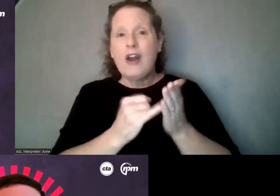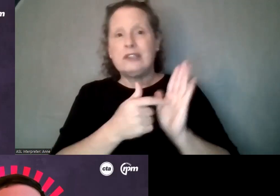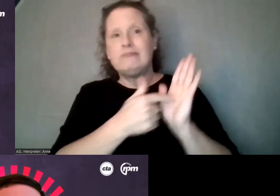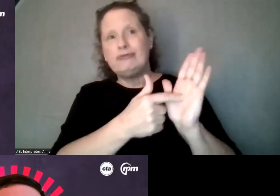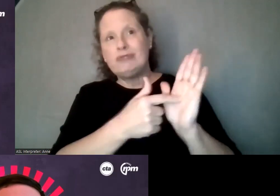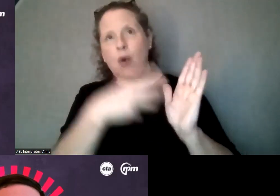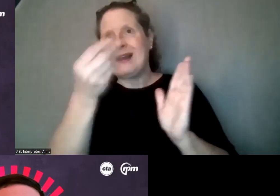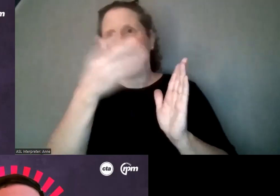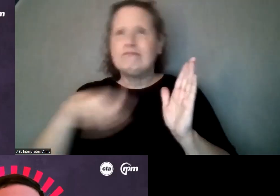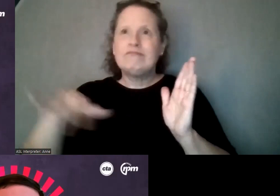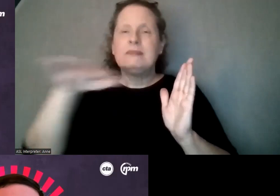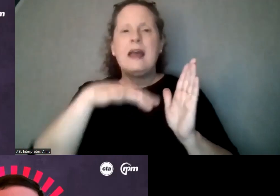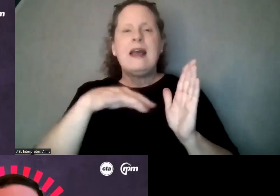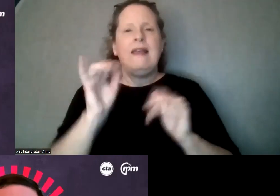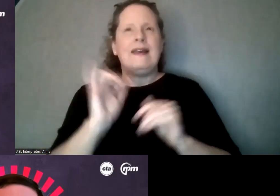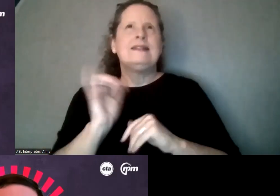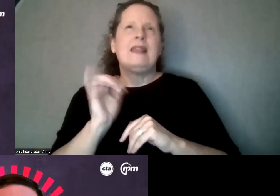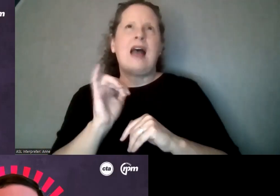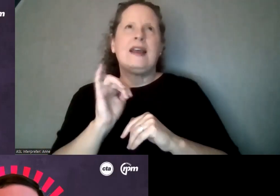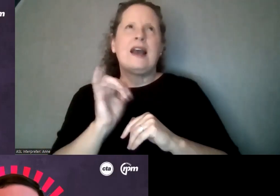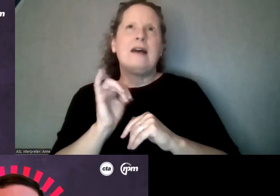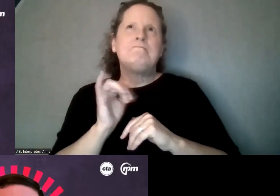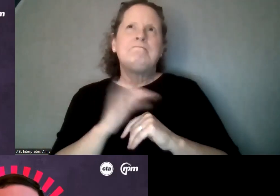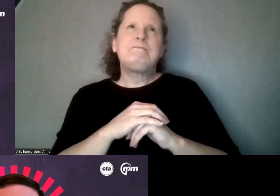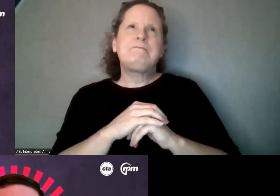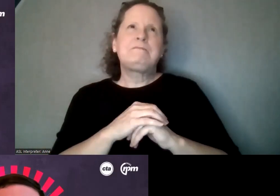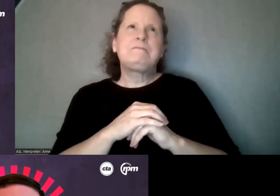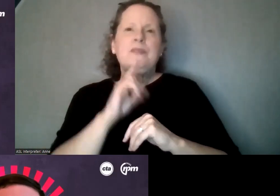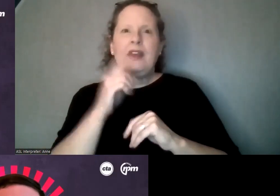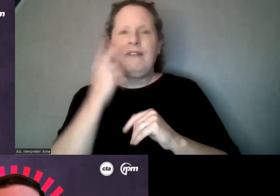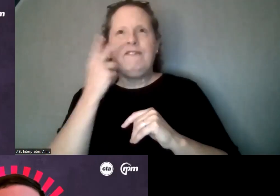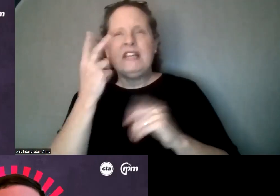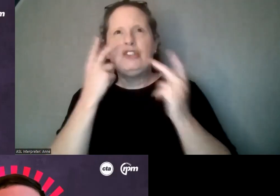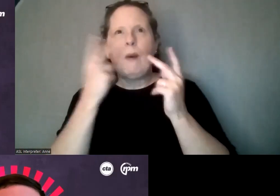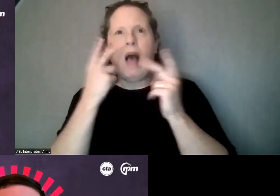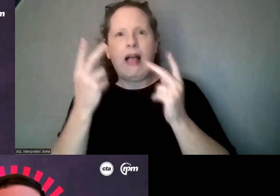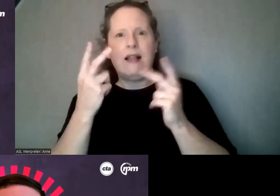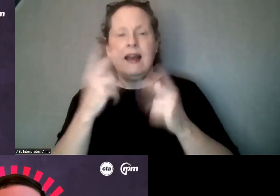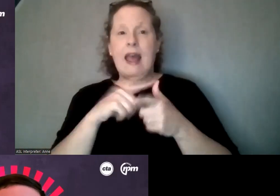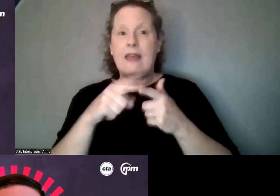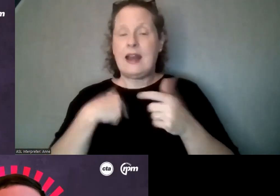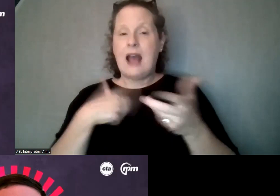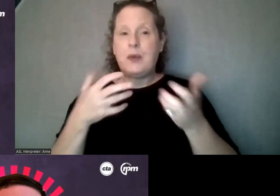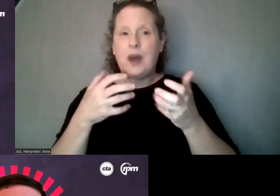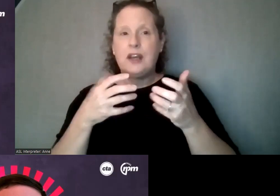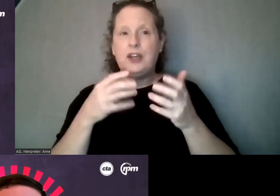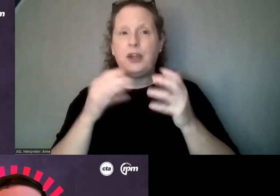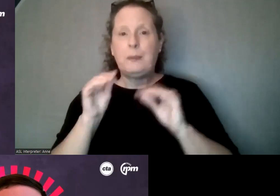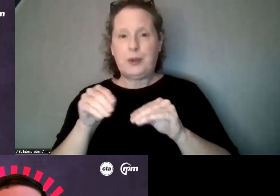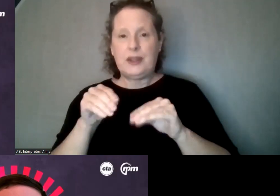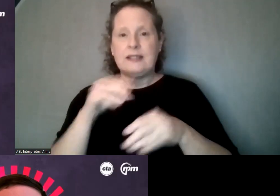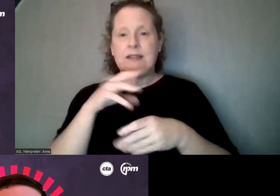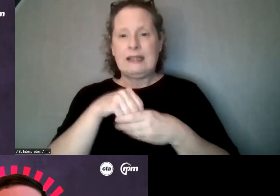it's like a, like a very visual. And then I wanted to, for this Argyle project, I